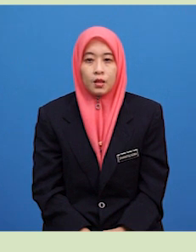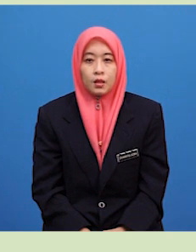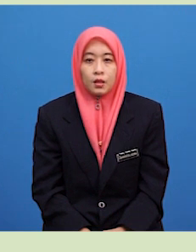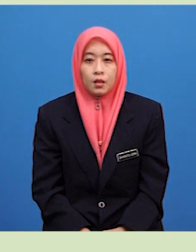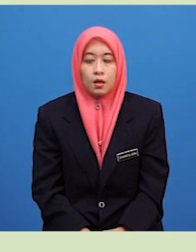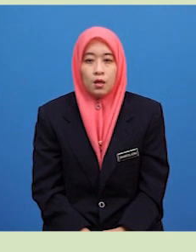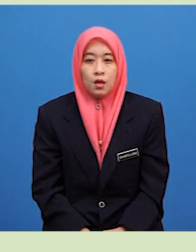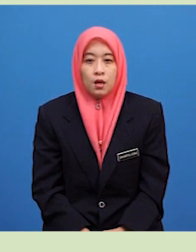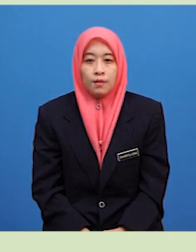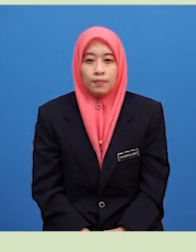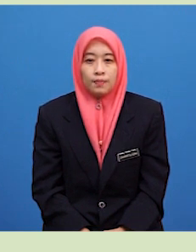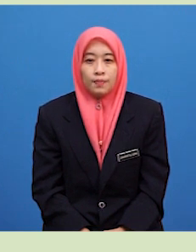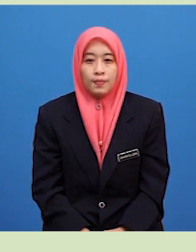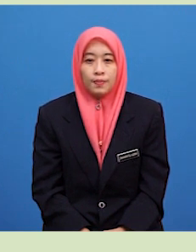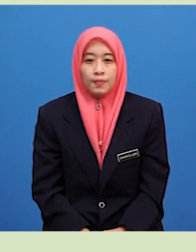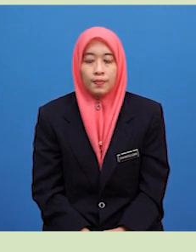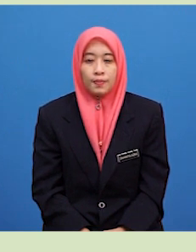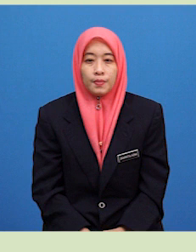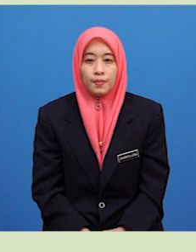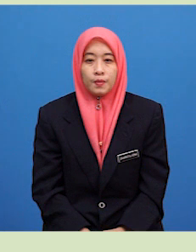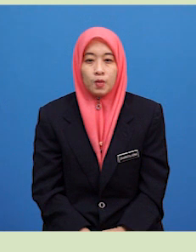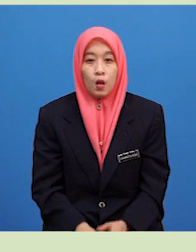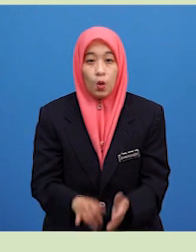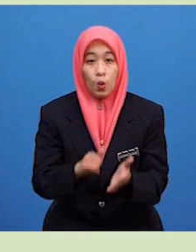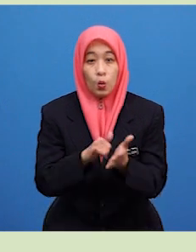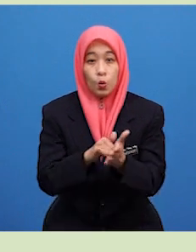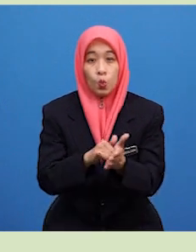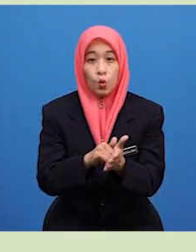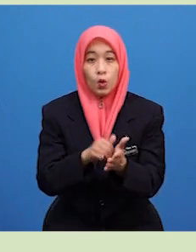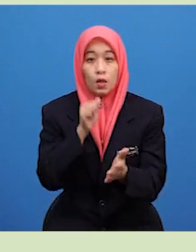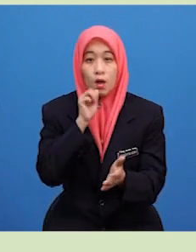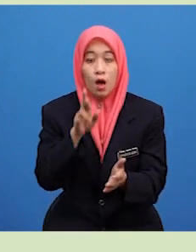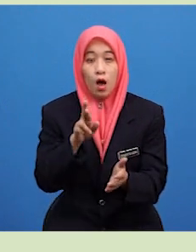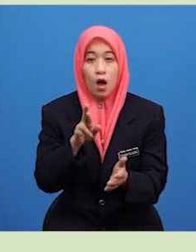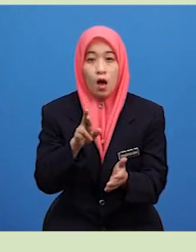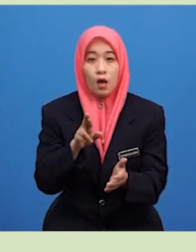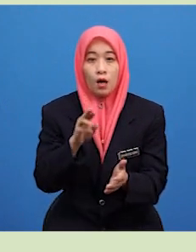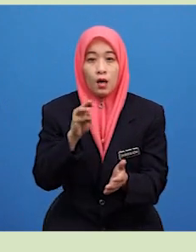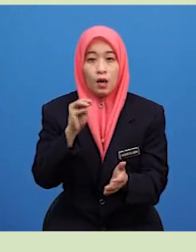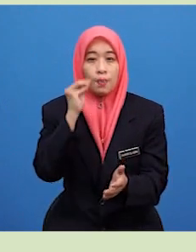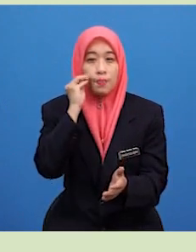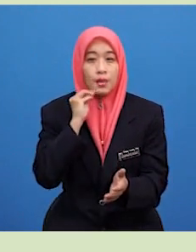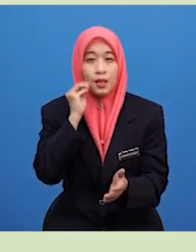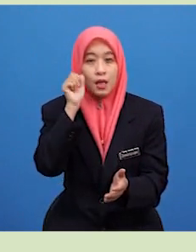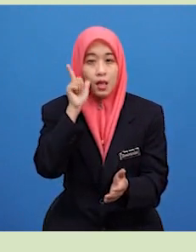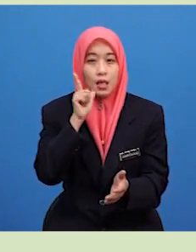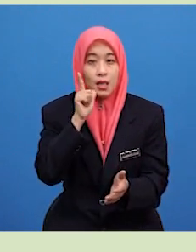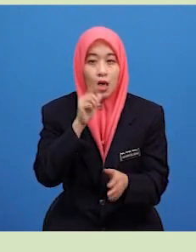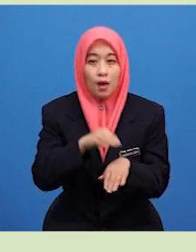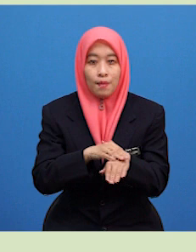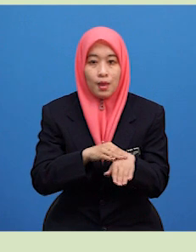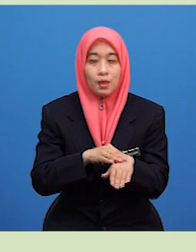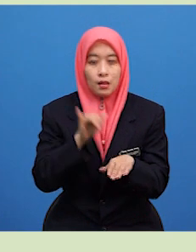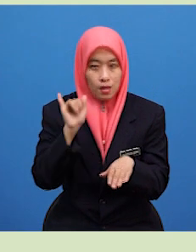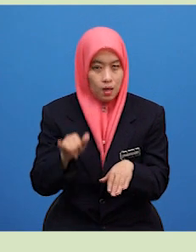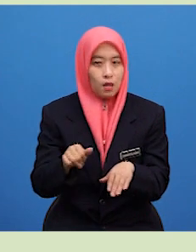Those are me. is Eliza's pets.